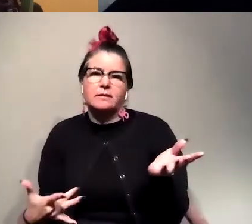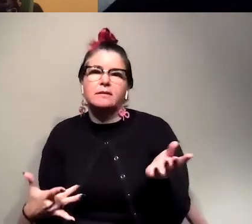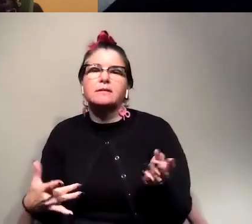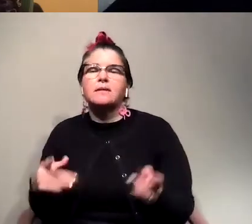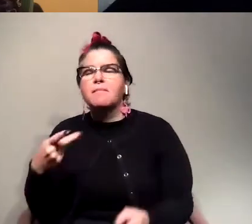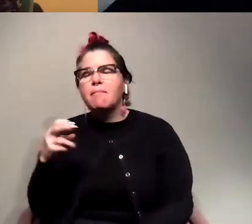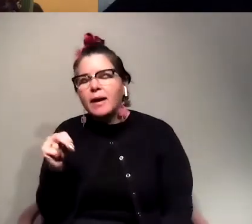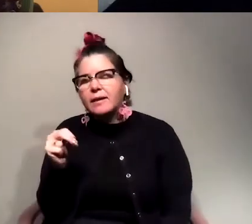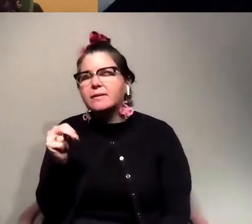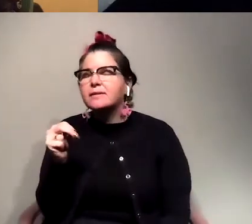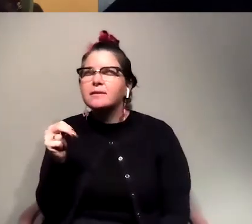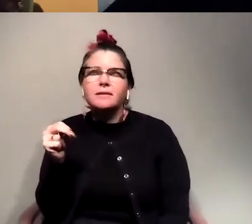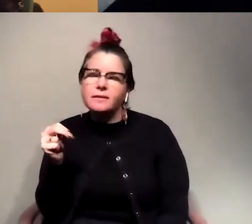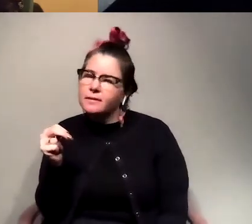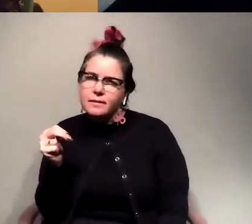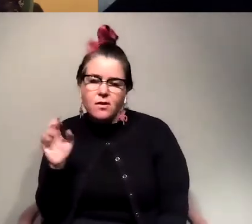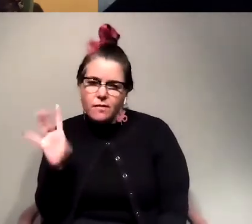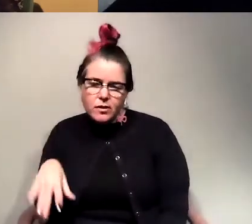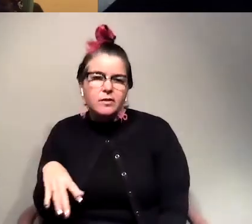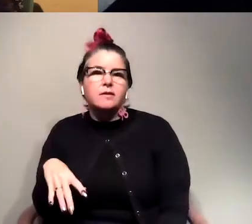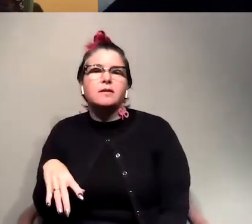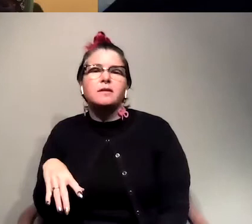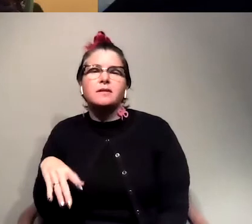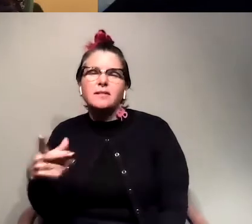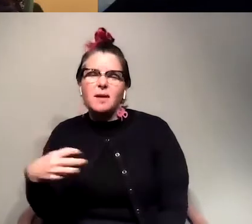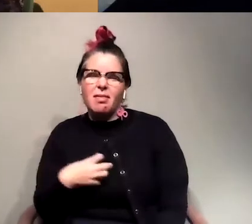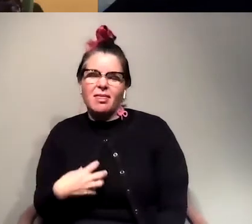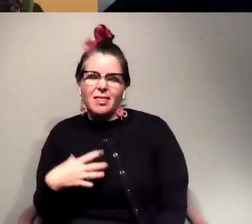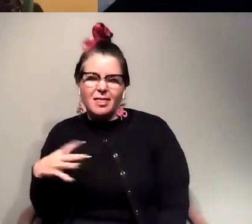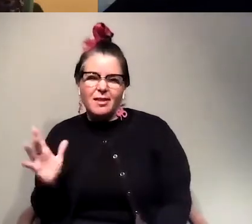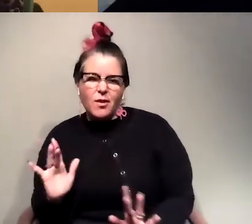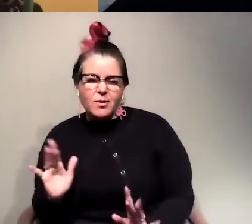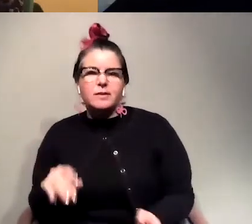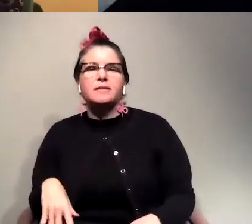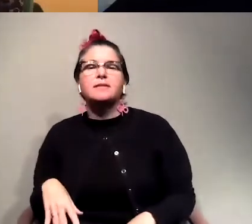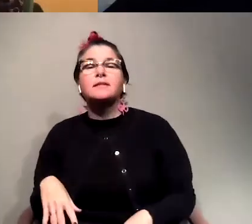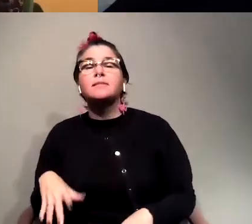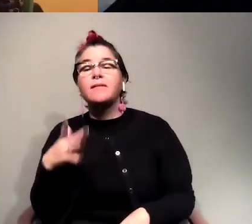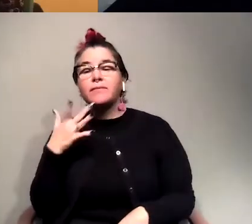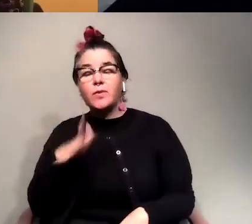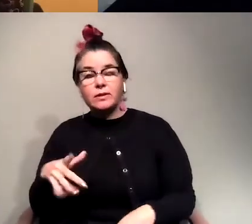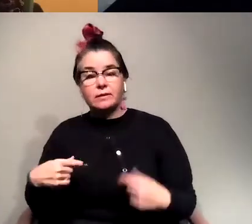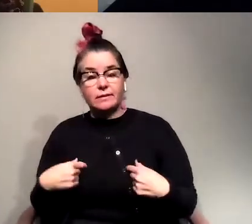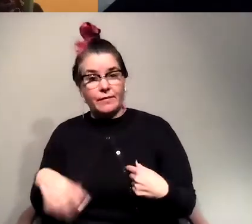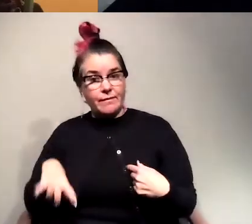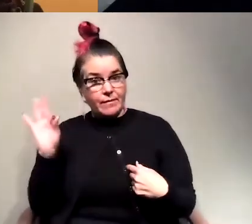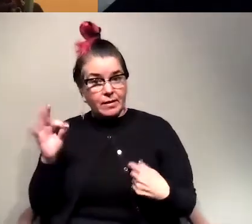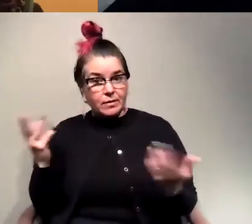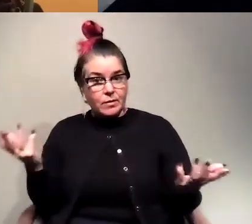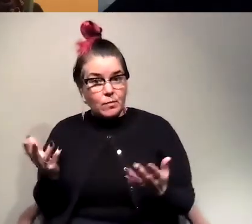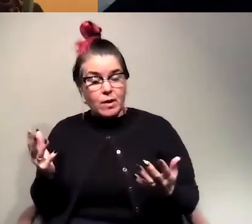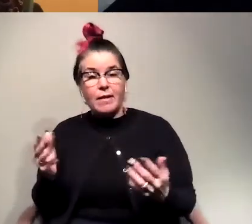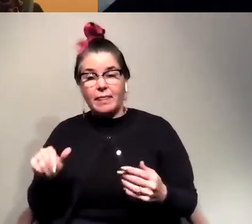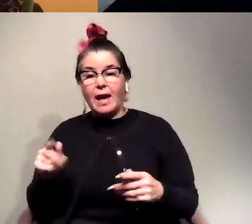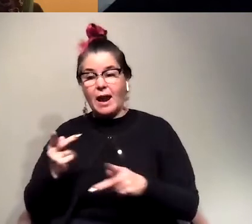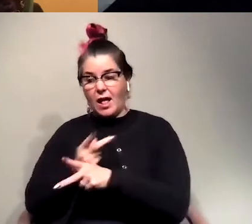are terrible, or some of them are just kind of gross. But fortunately, I discovered that the algorithm I was